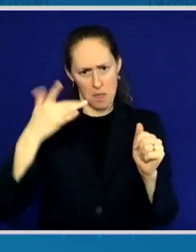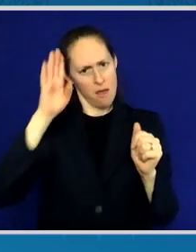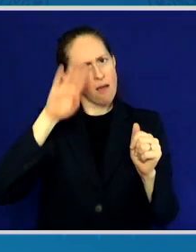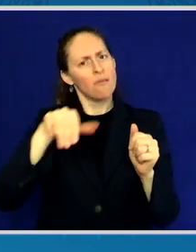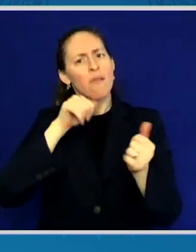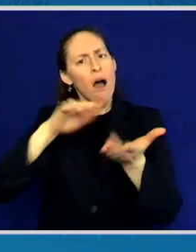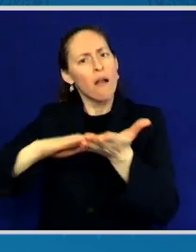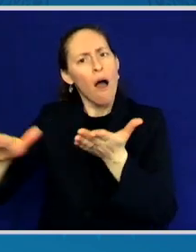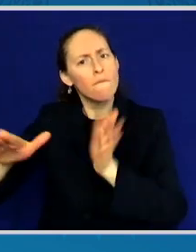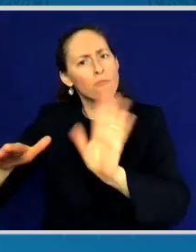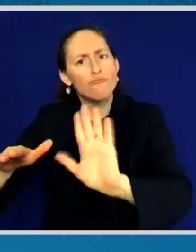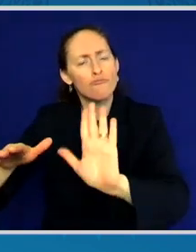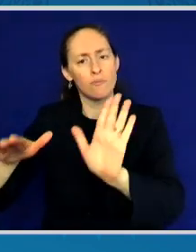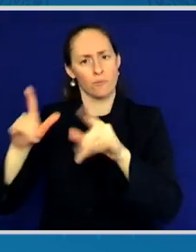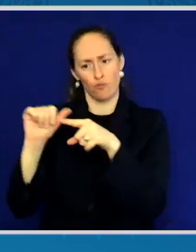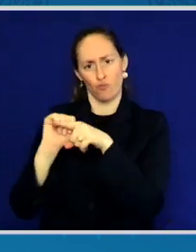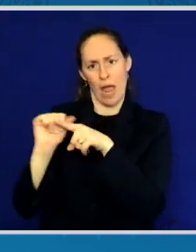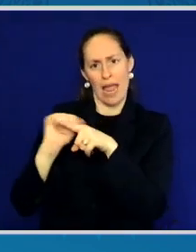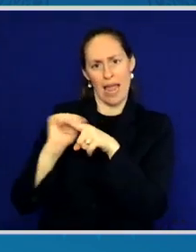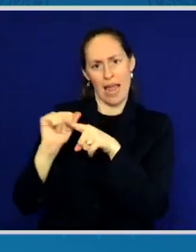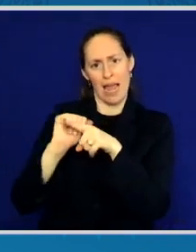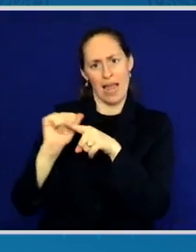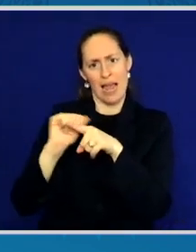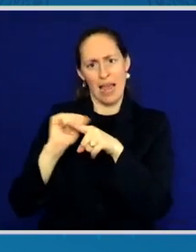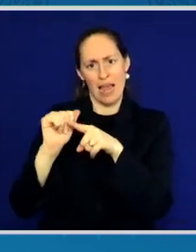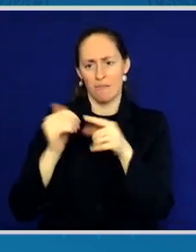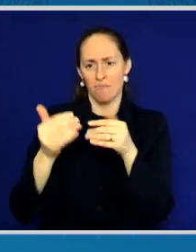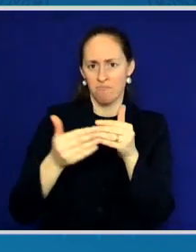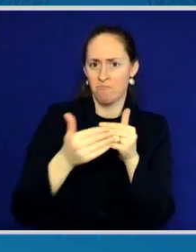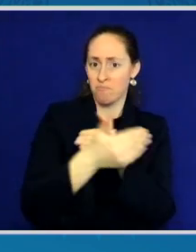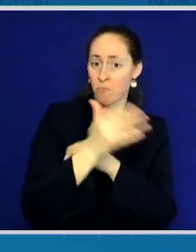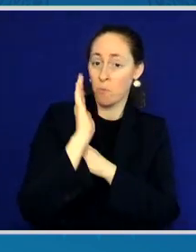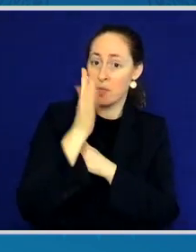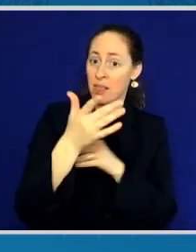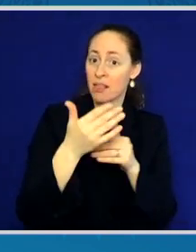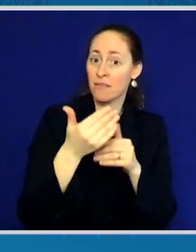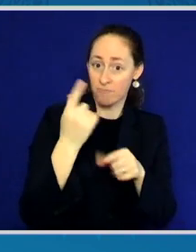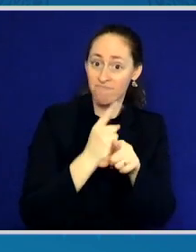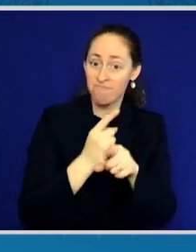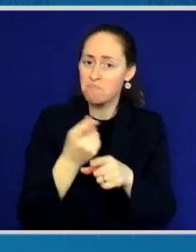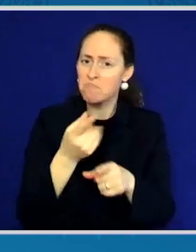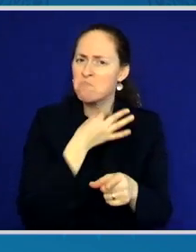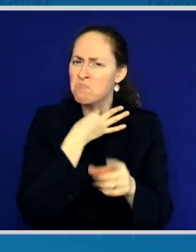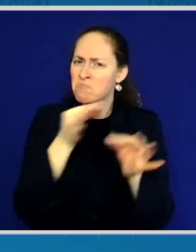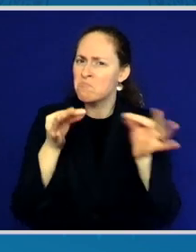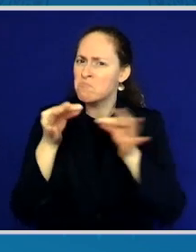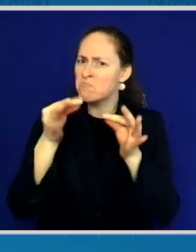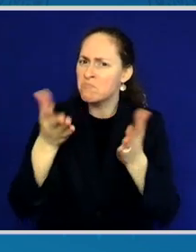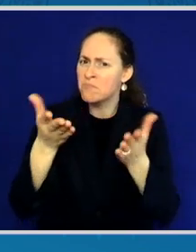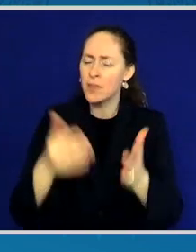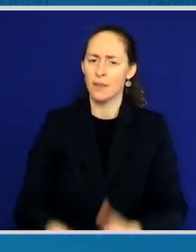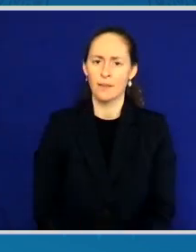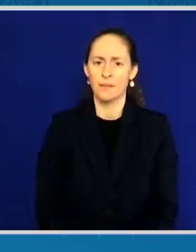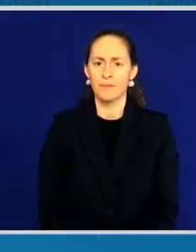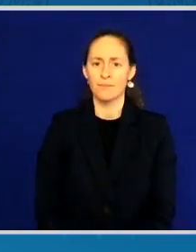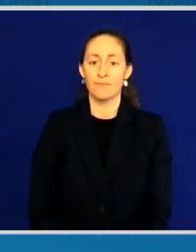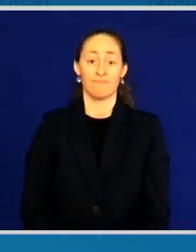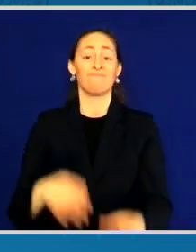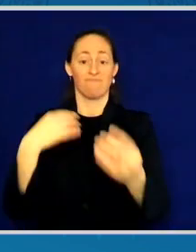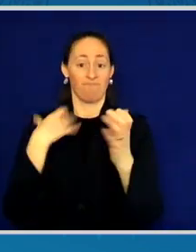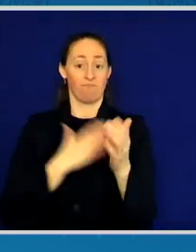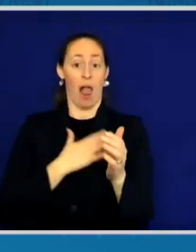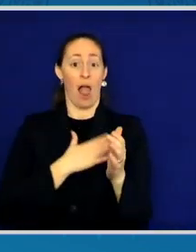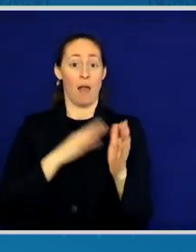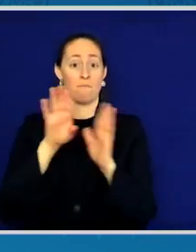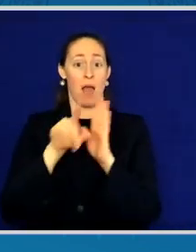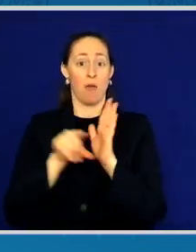be retrained during this process over the next several years. Yeah, so my background is actually maintenance. So this is exciting to me